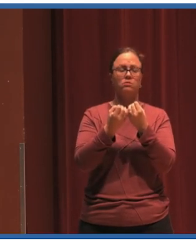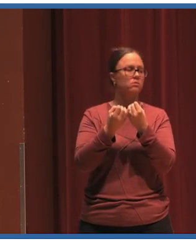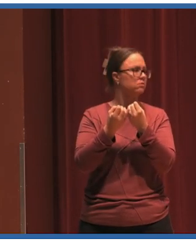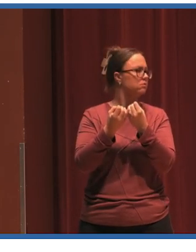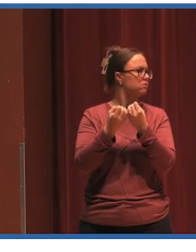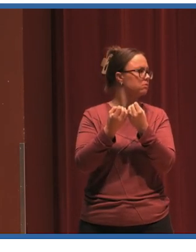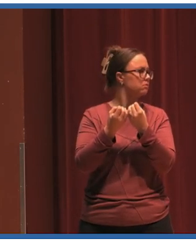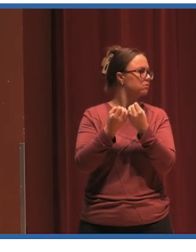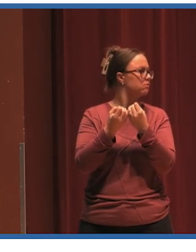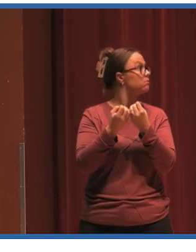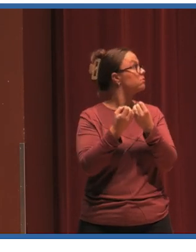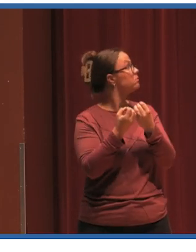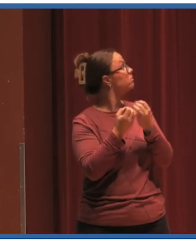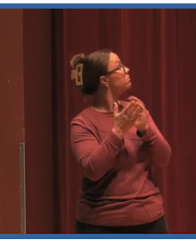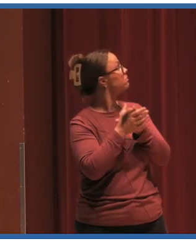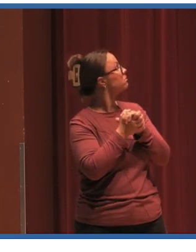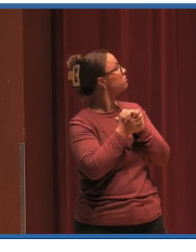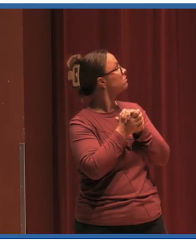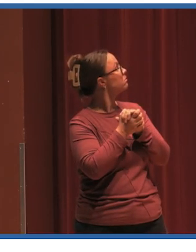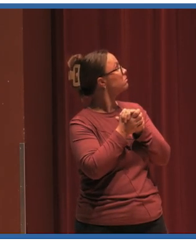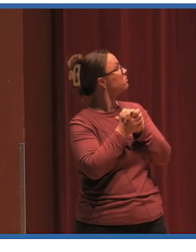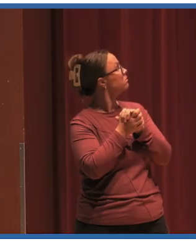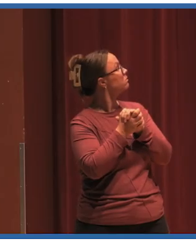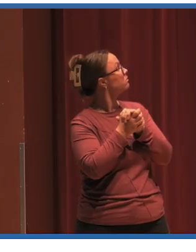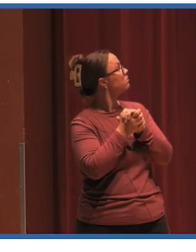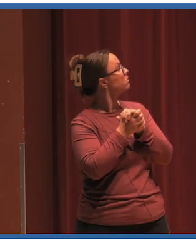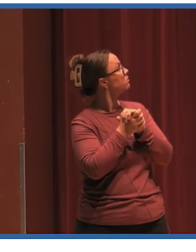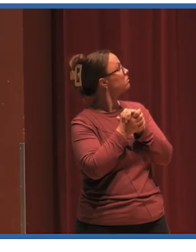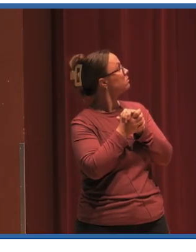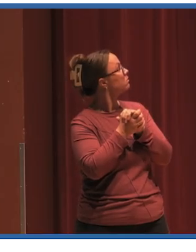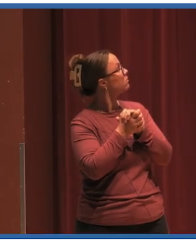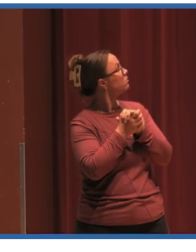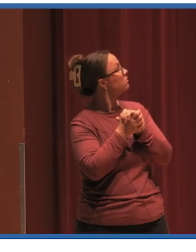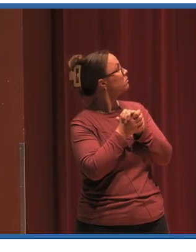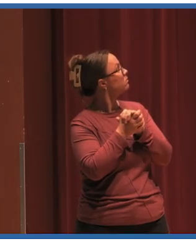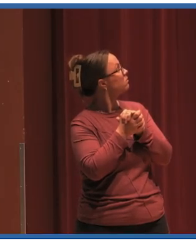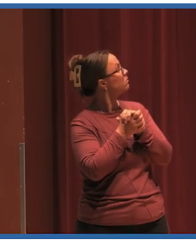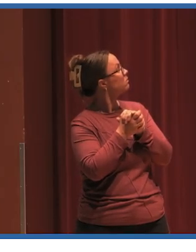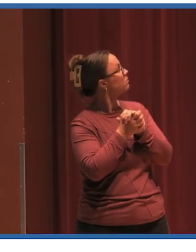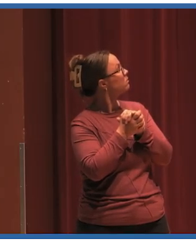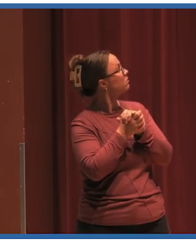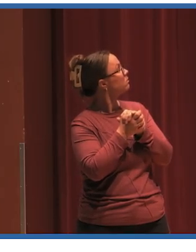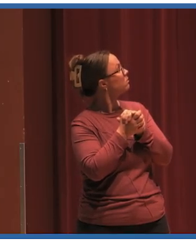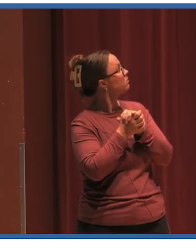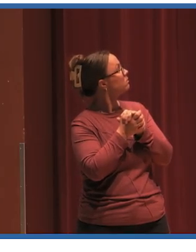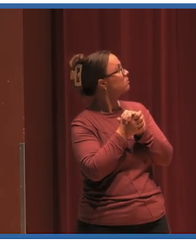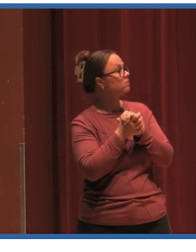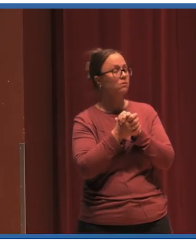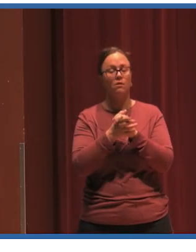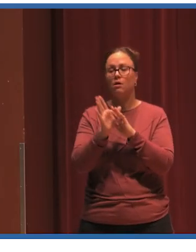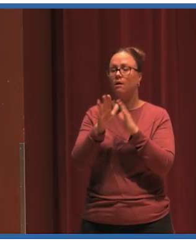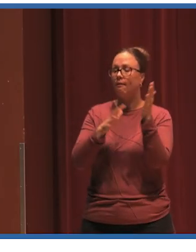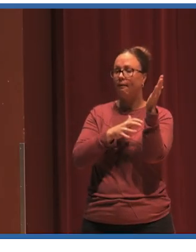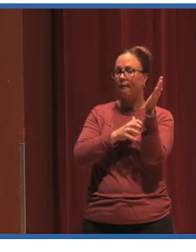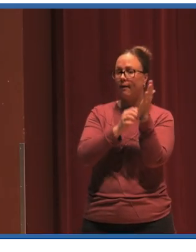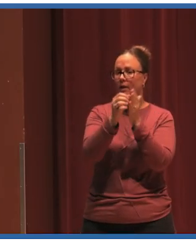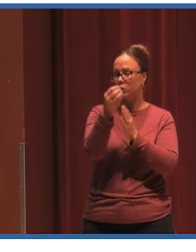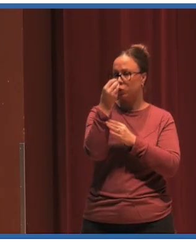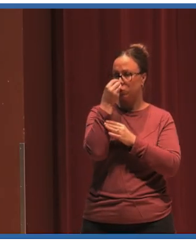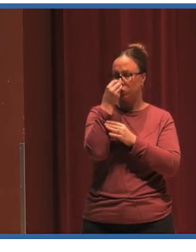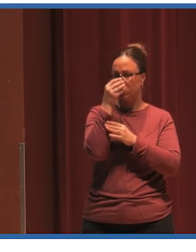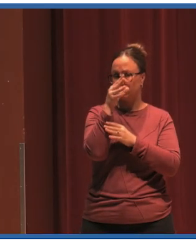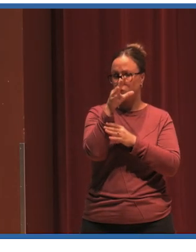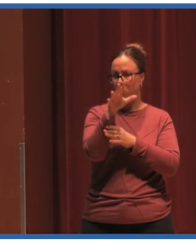vendors in places like PTA meetings or church events. Cancer doesn't care that it interrupts our